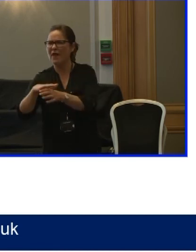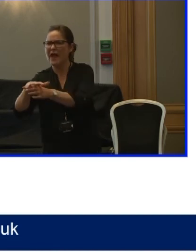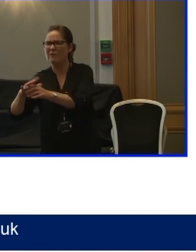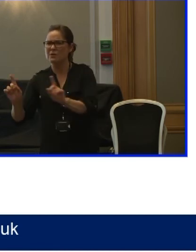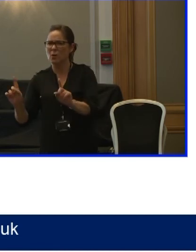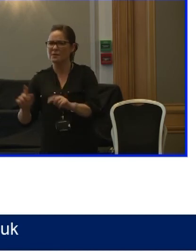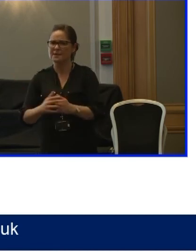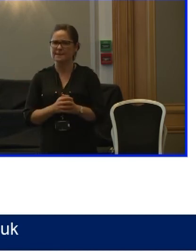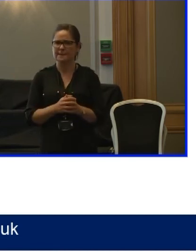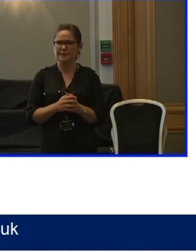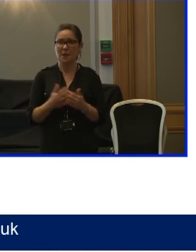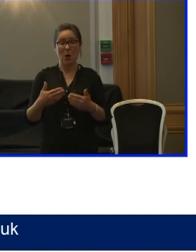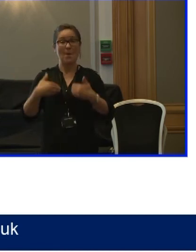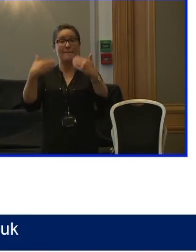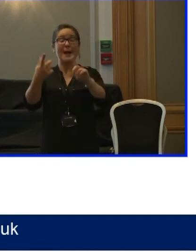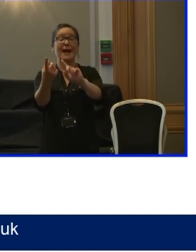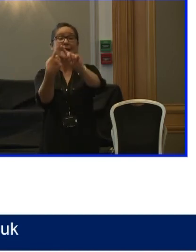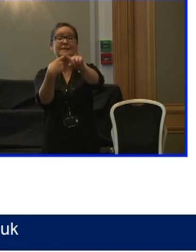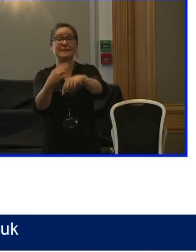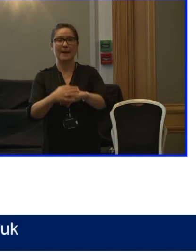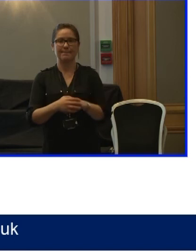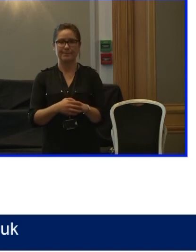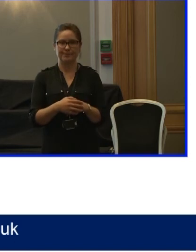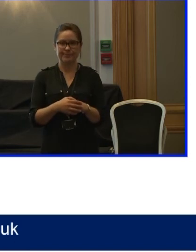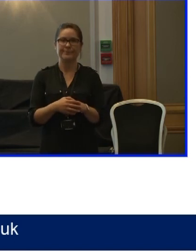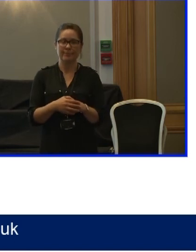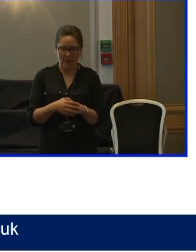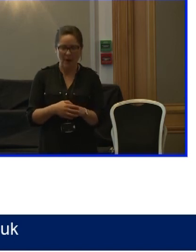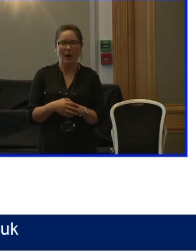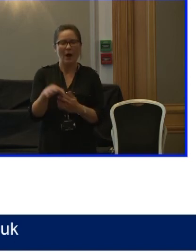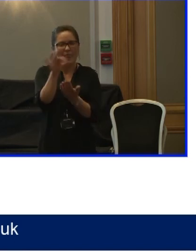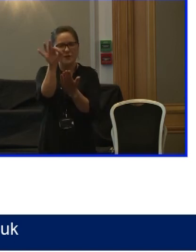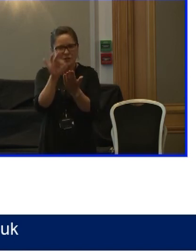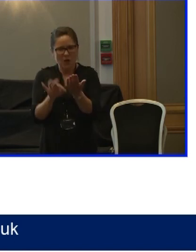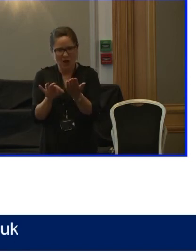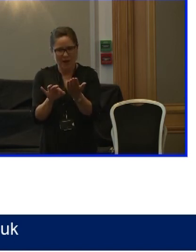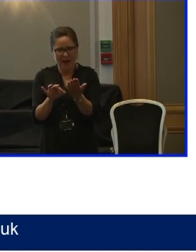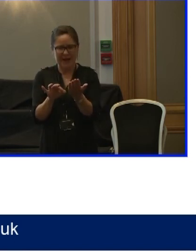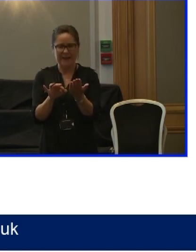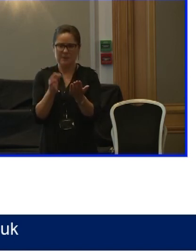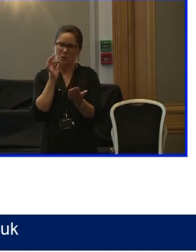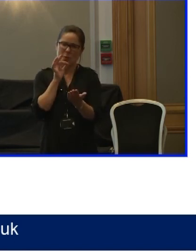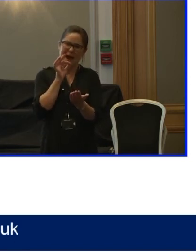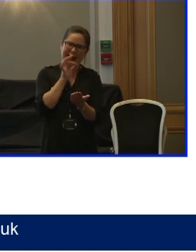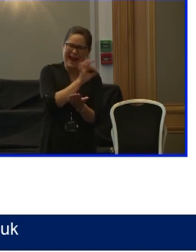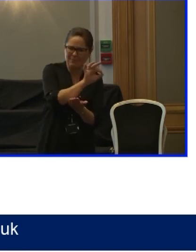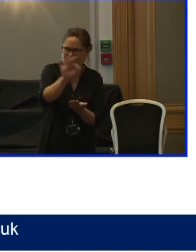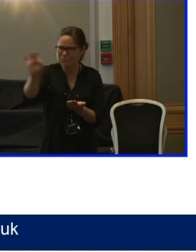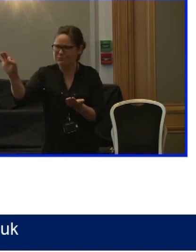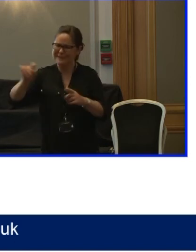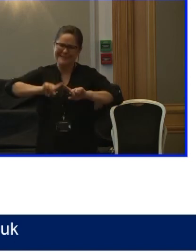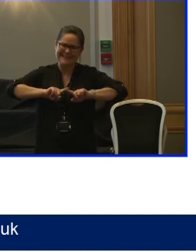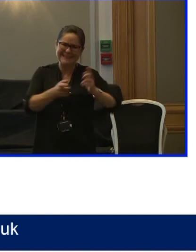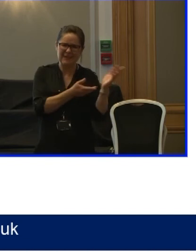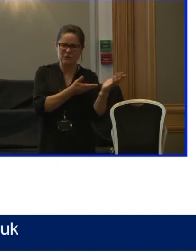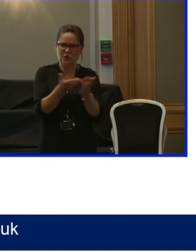she's going to answer that for you. Hi, yeah, we asked questions on a number of different services and